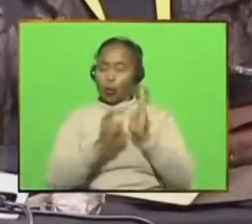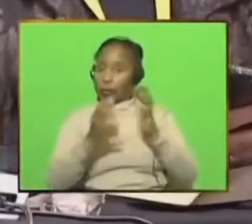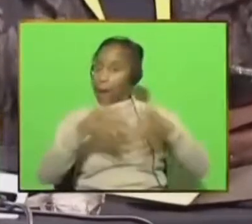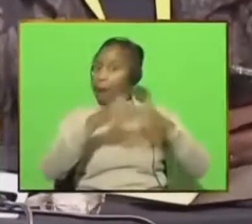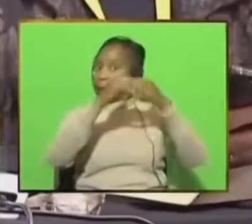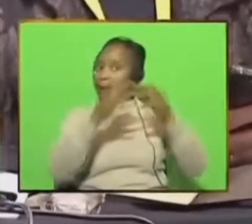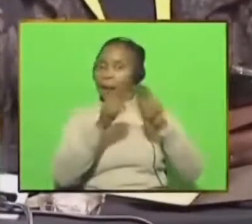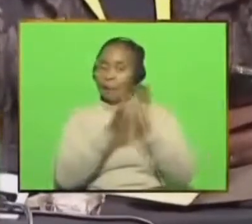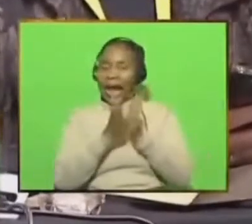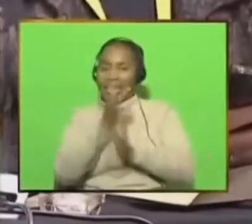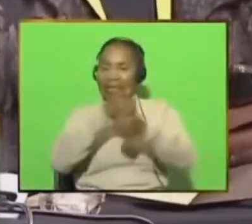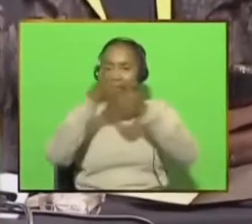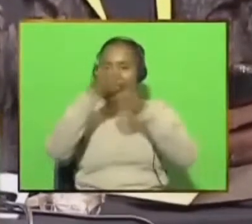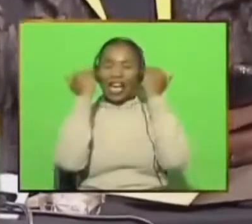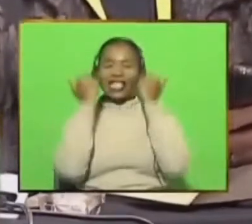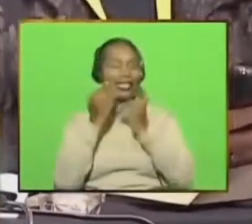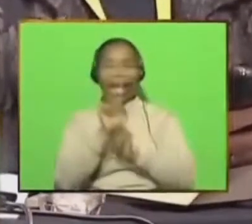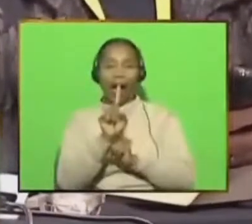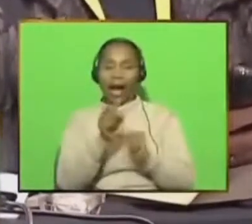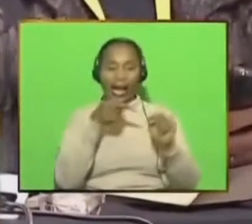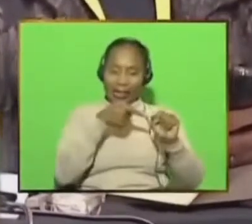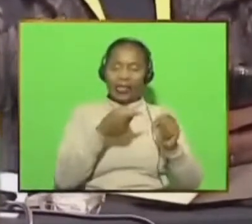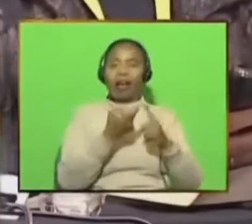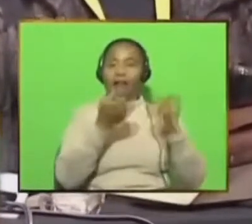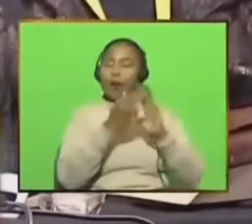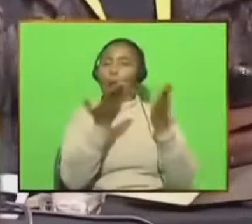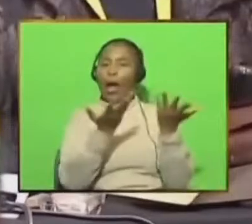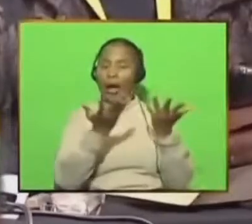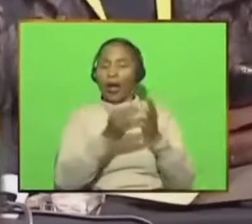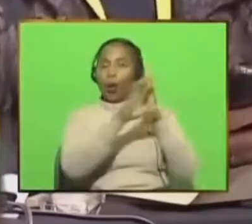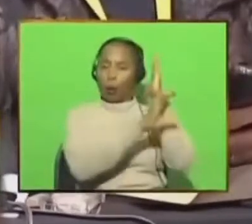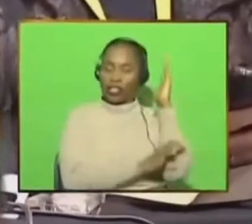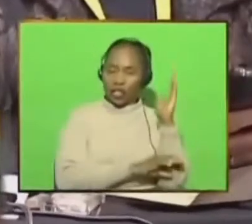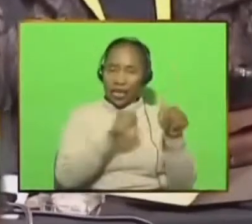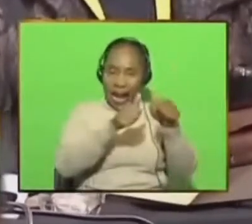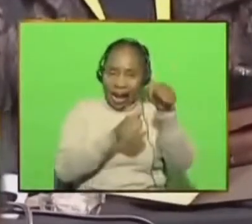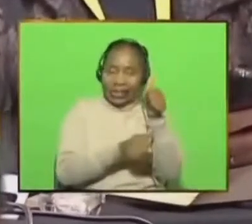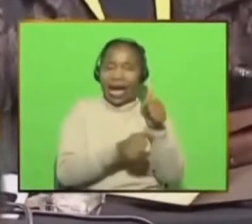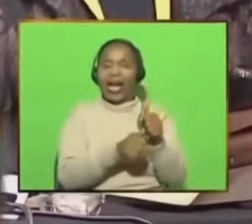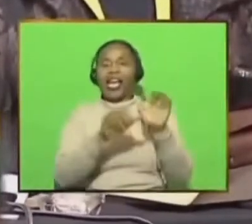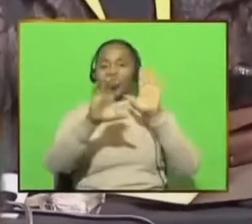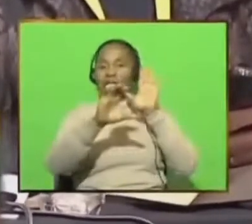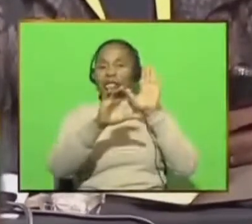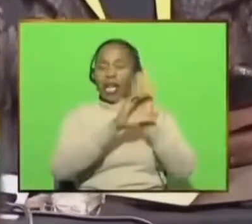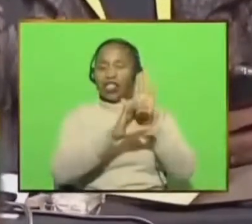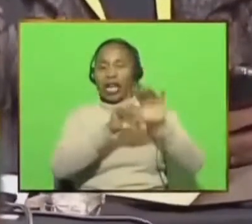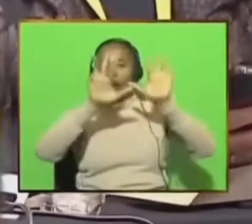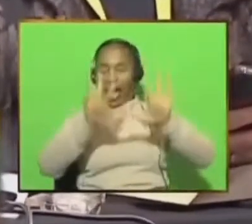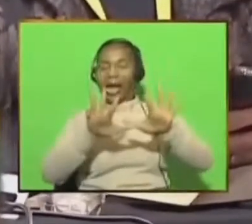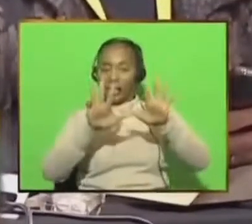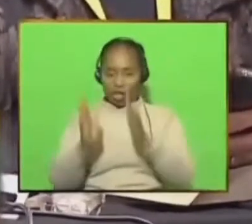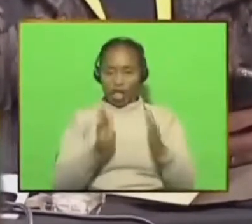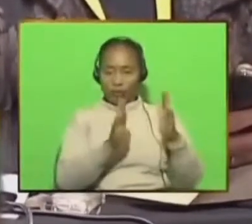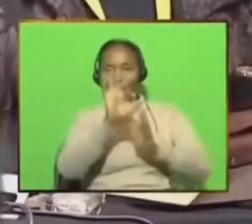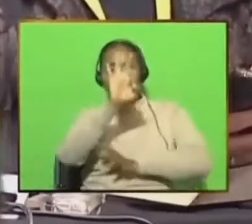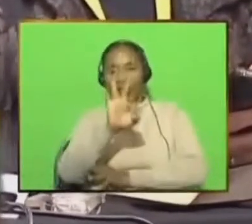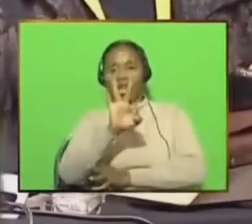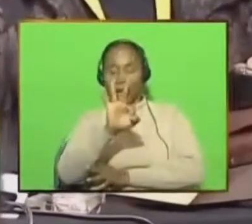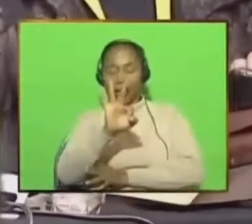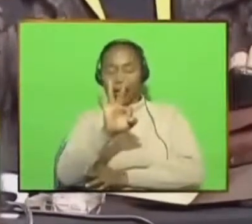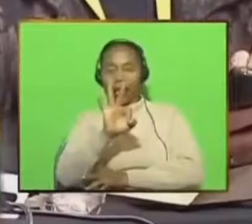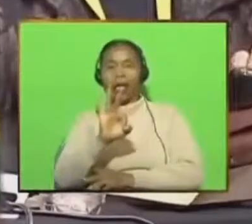with particular rules here, that those should have been raised before. We cannot now be sitting here and asking to amend rules on the